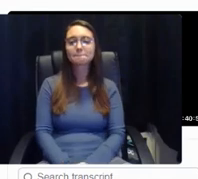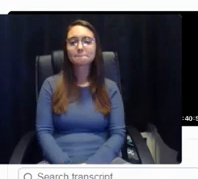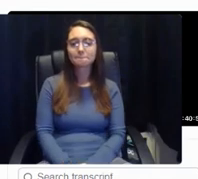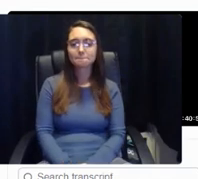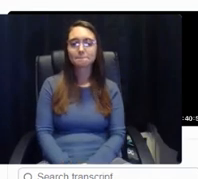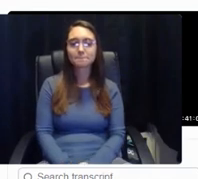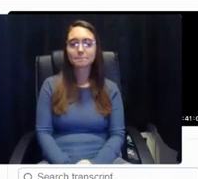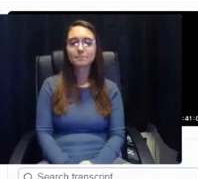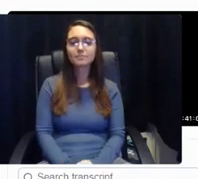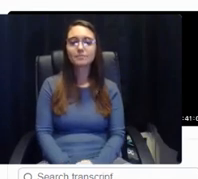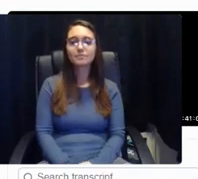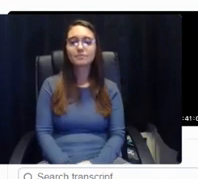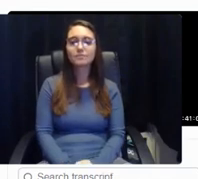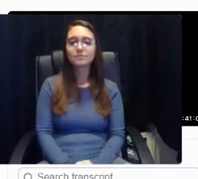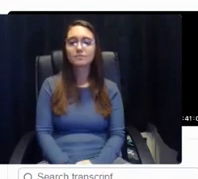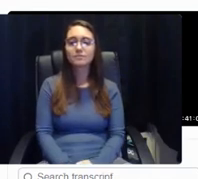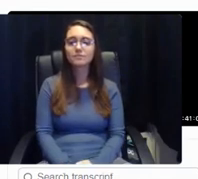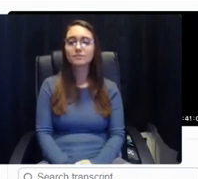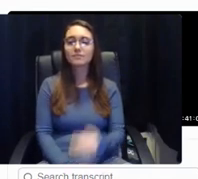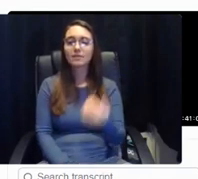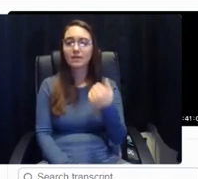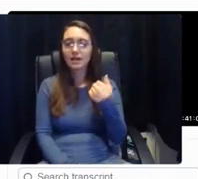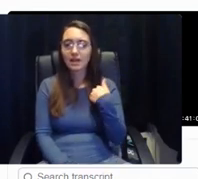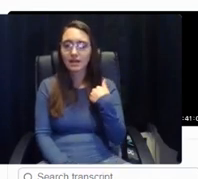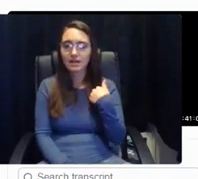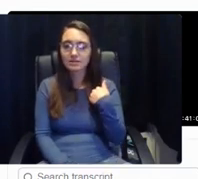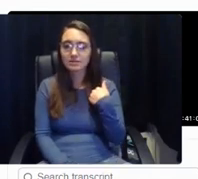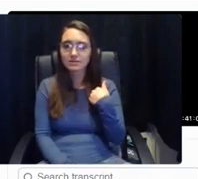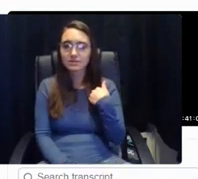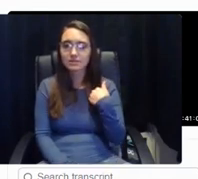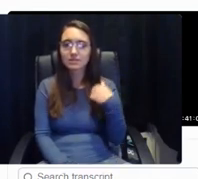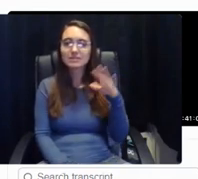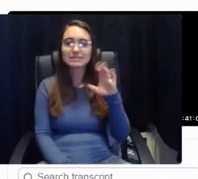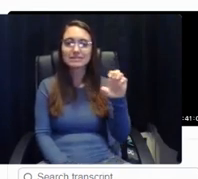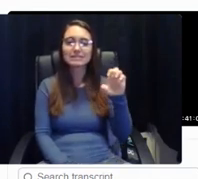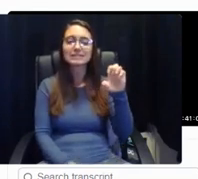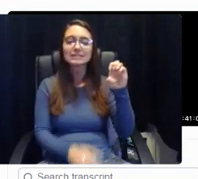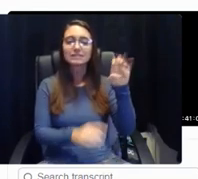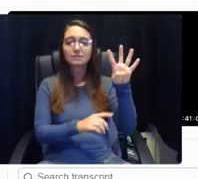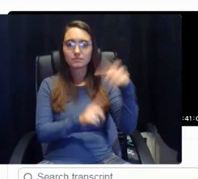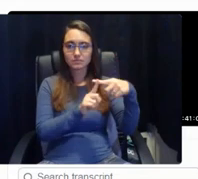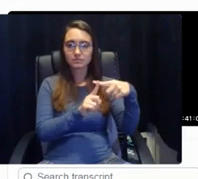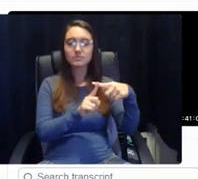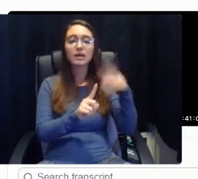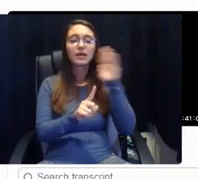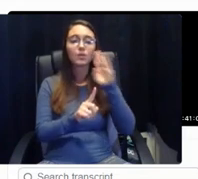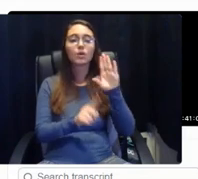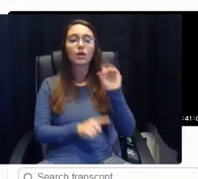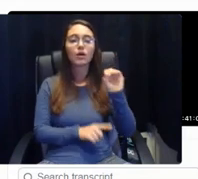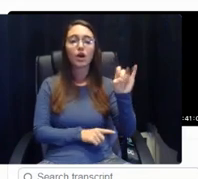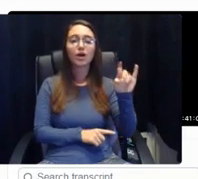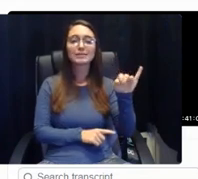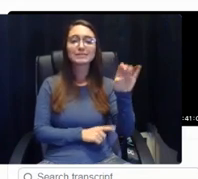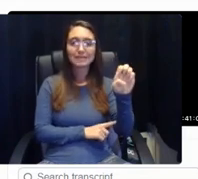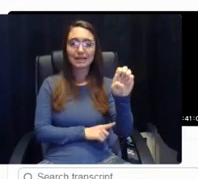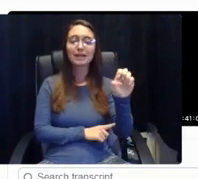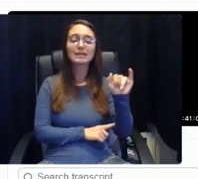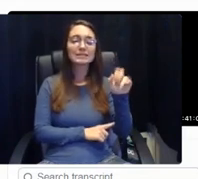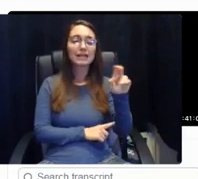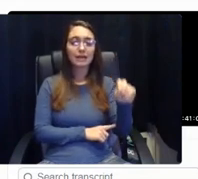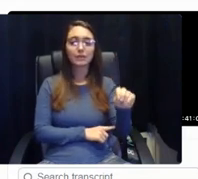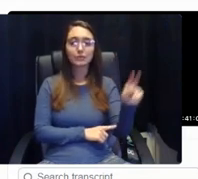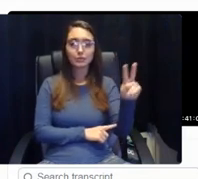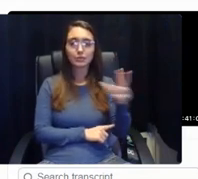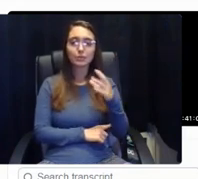has a cerium plus 4 and will be oxidizing iron 2 to iron